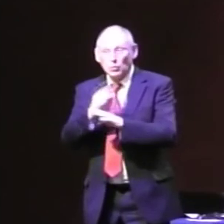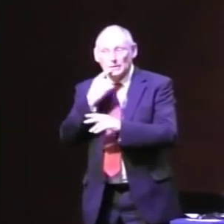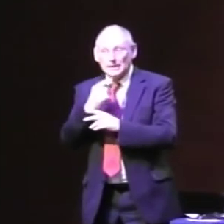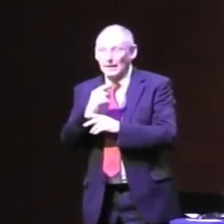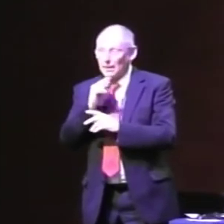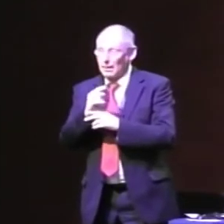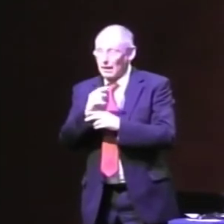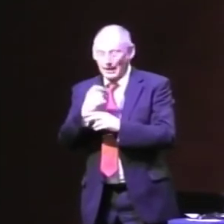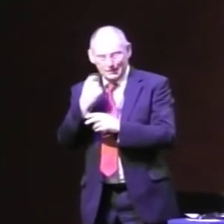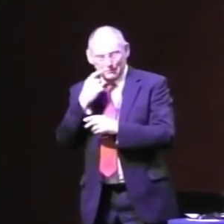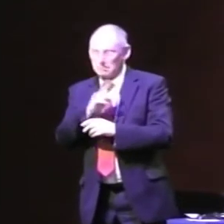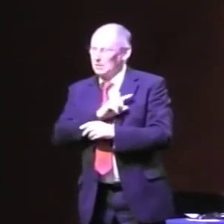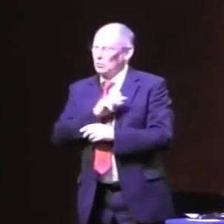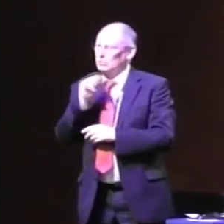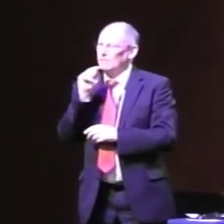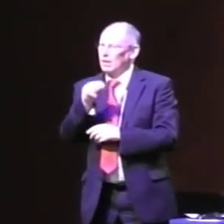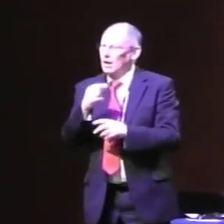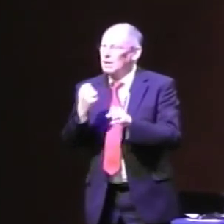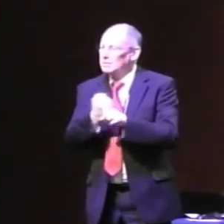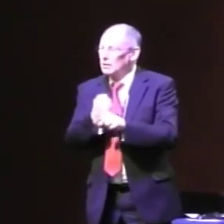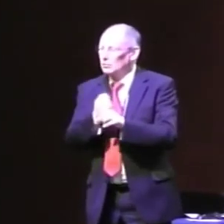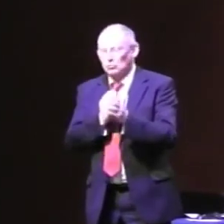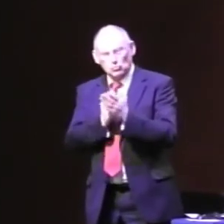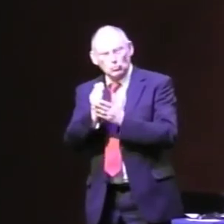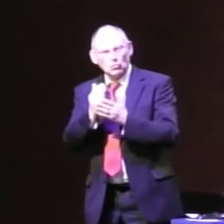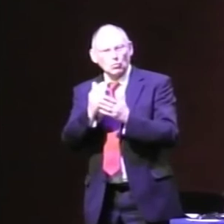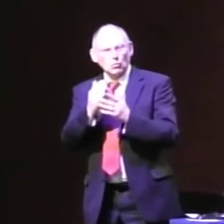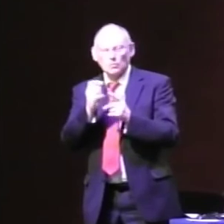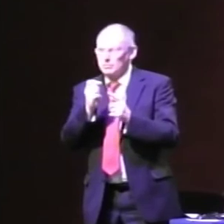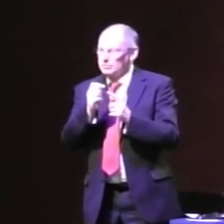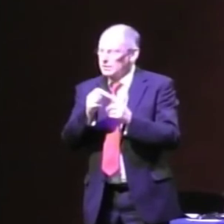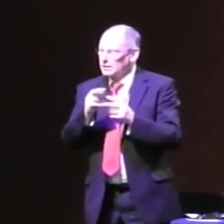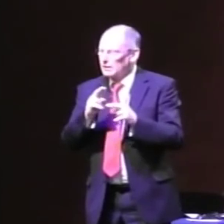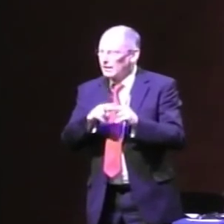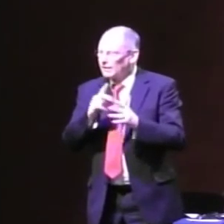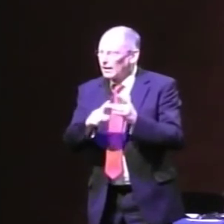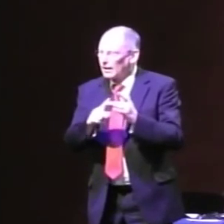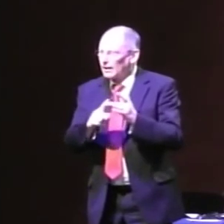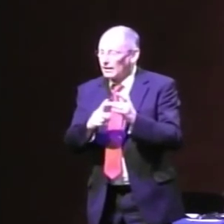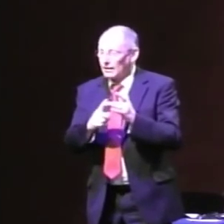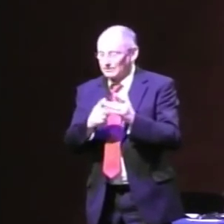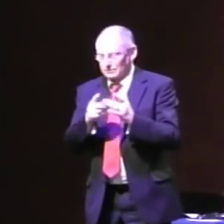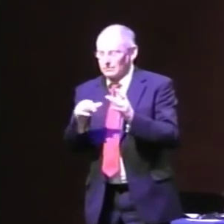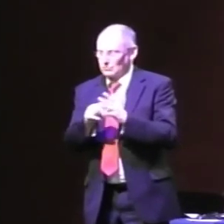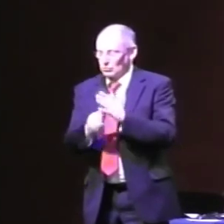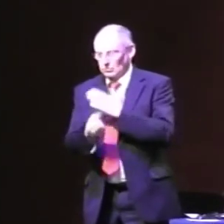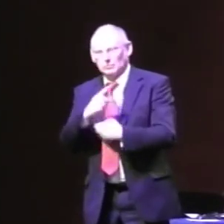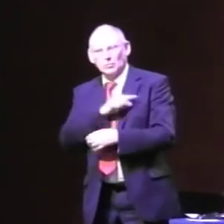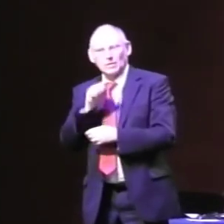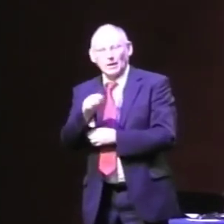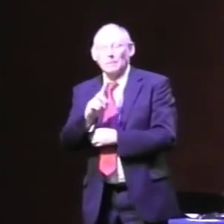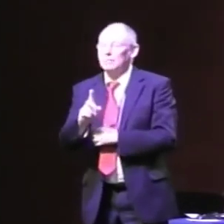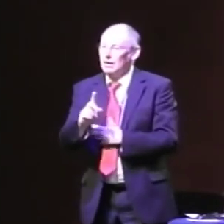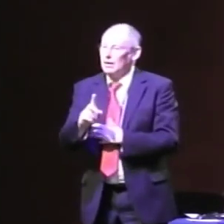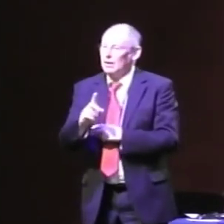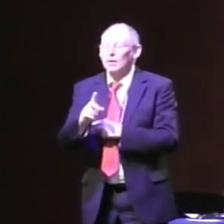it was simply because they were built through a public finance initiative that the problem has arisen. But what we